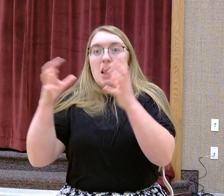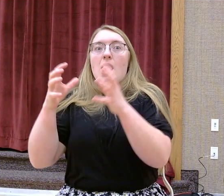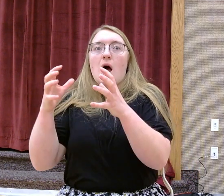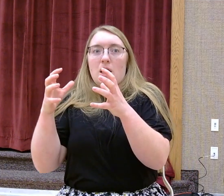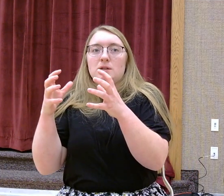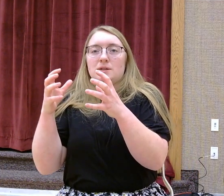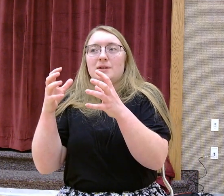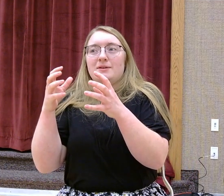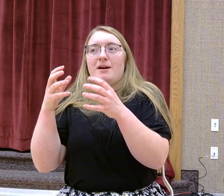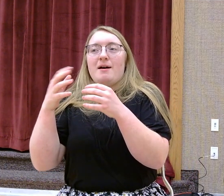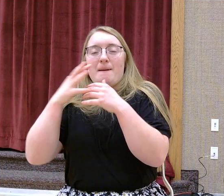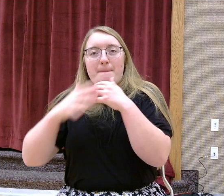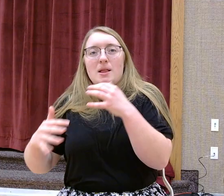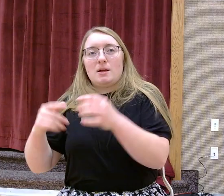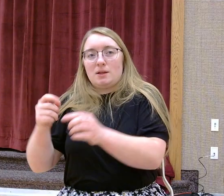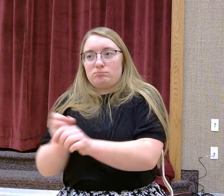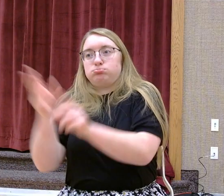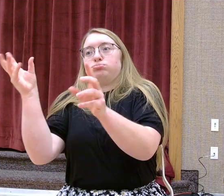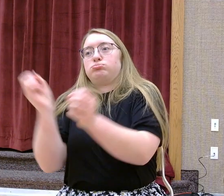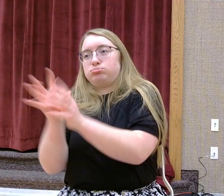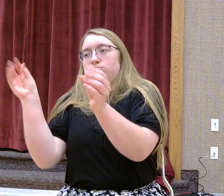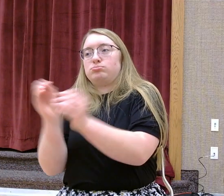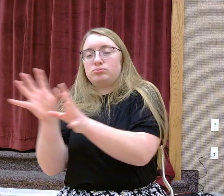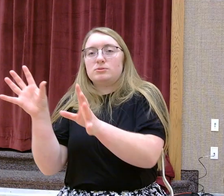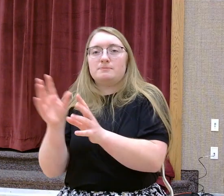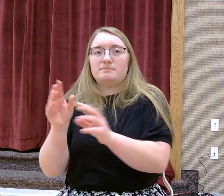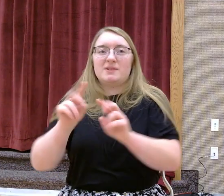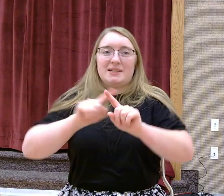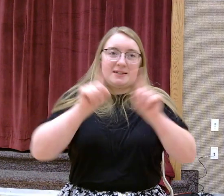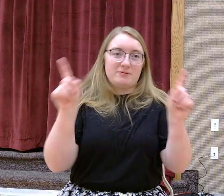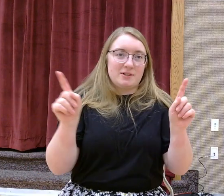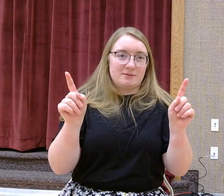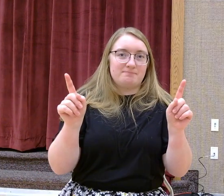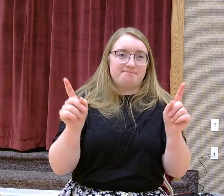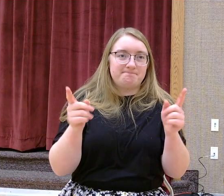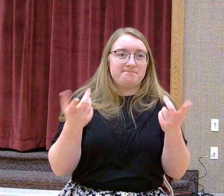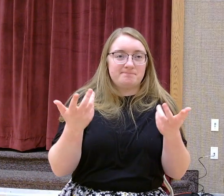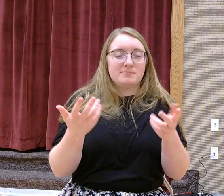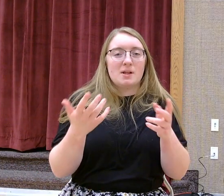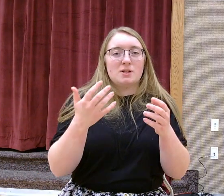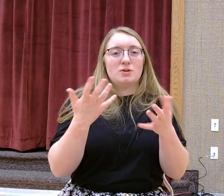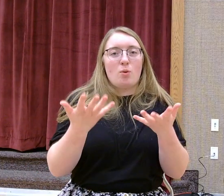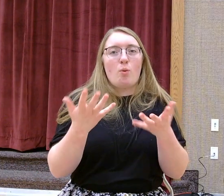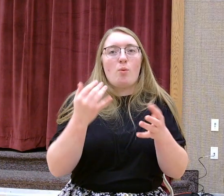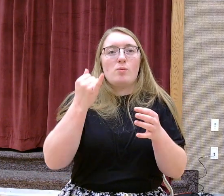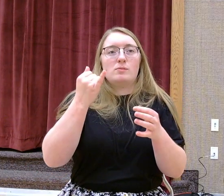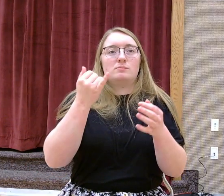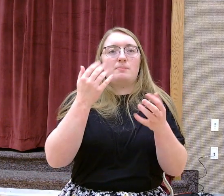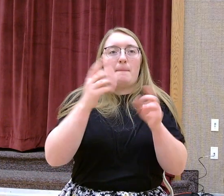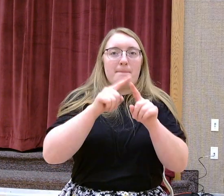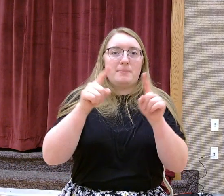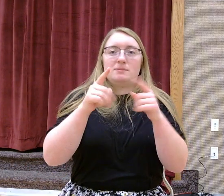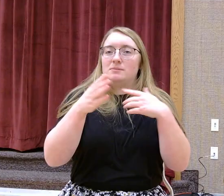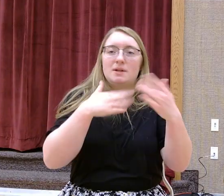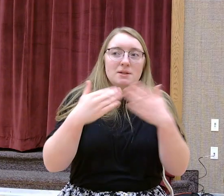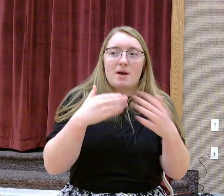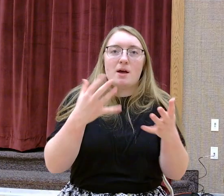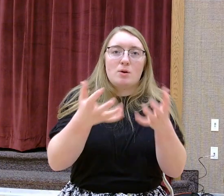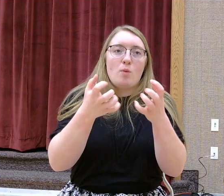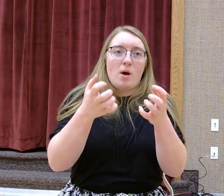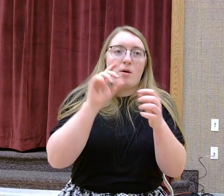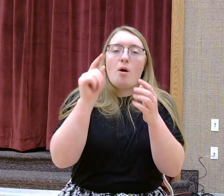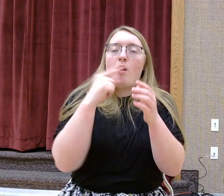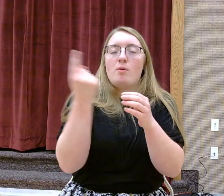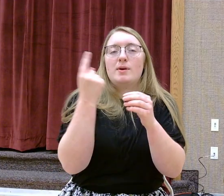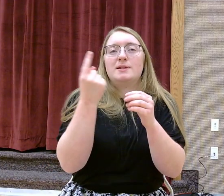so obviously two different types of bleeds. Doesn't matter what it is, the idea is to stop the bleeding at all